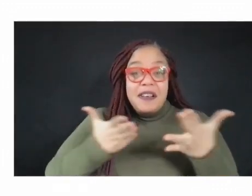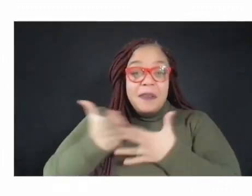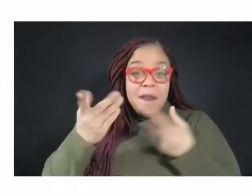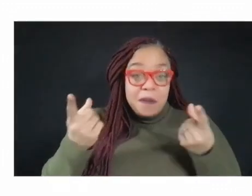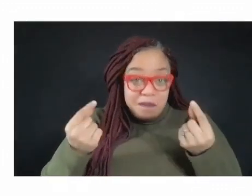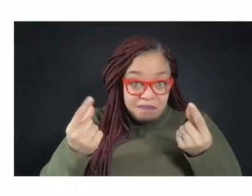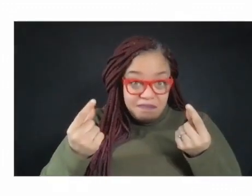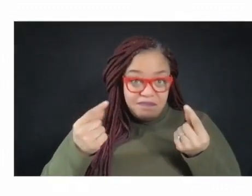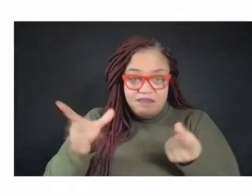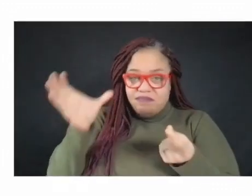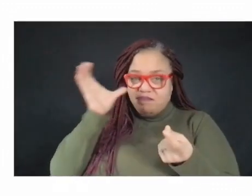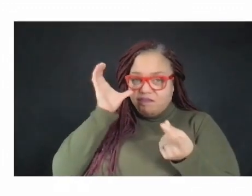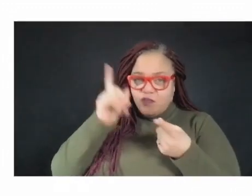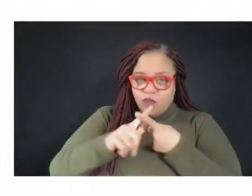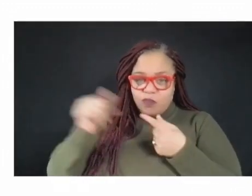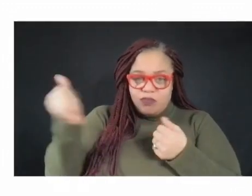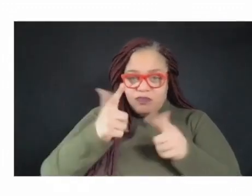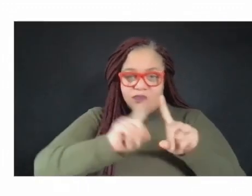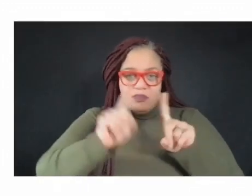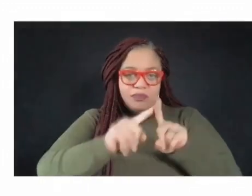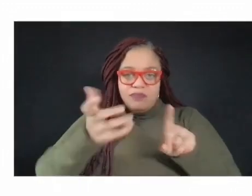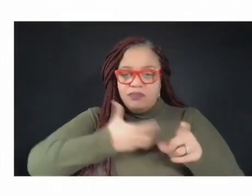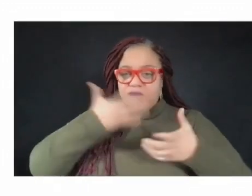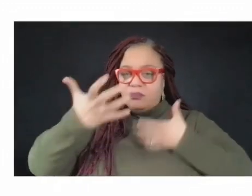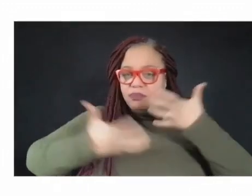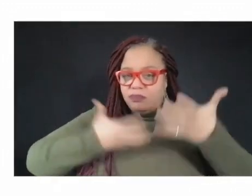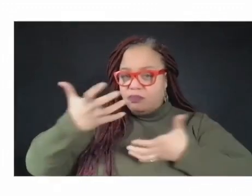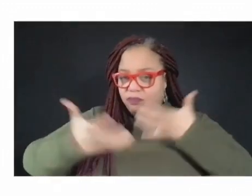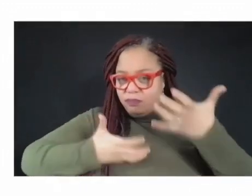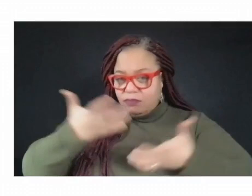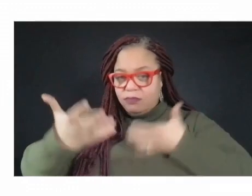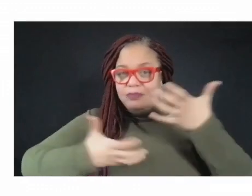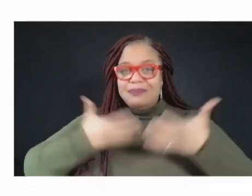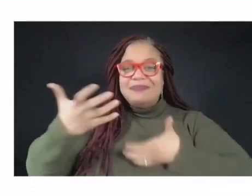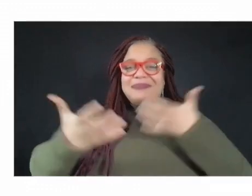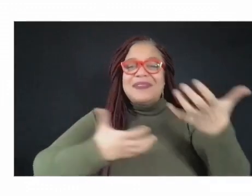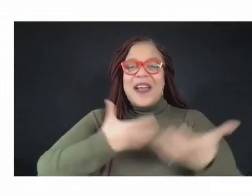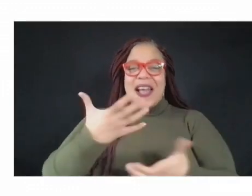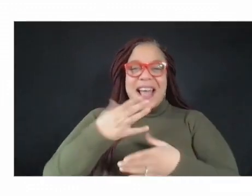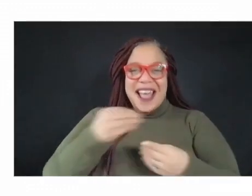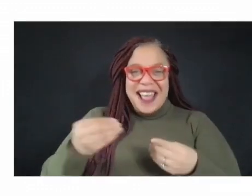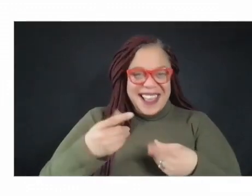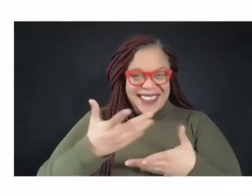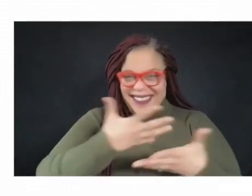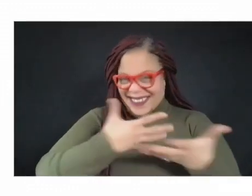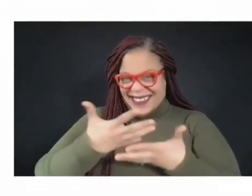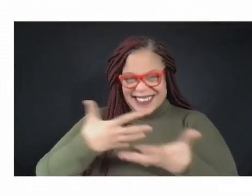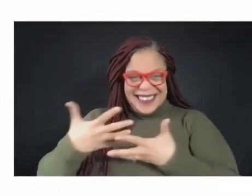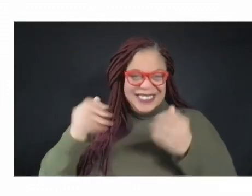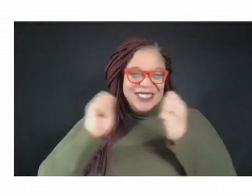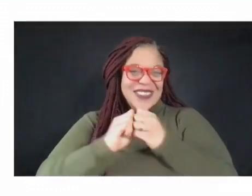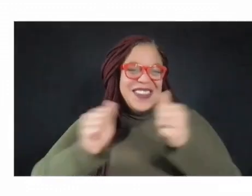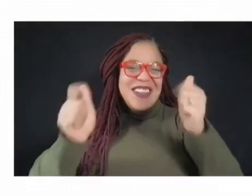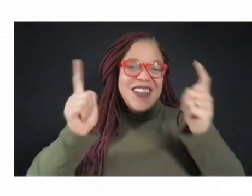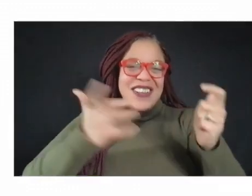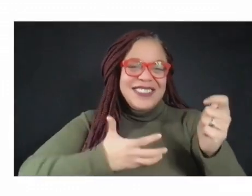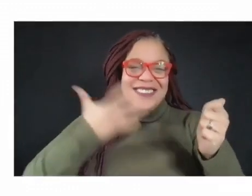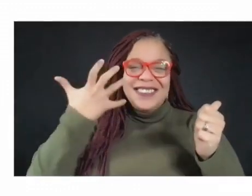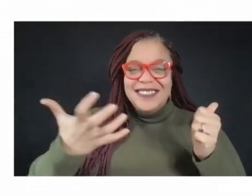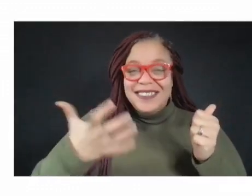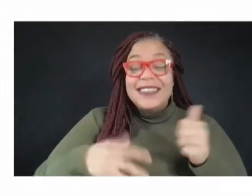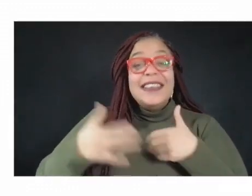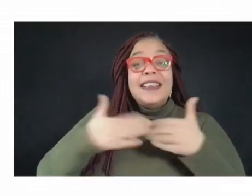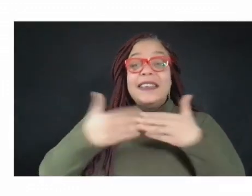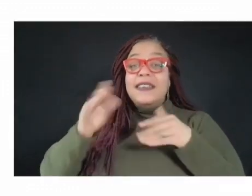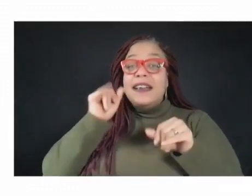voices, and engaging with all voices, even if they don't represent the science that